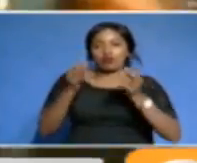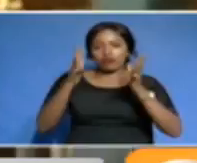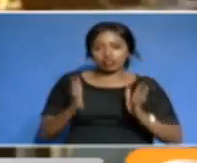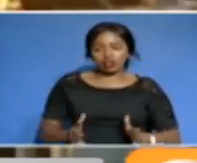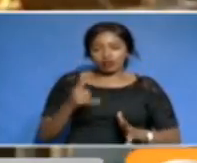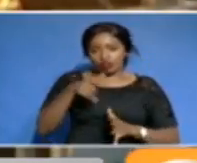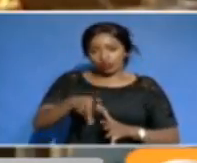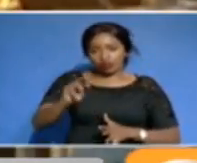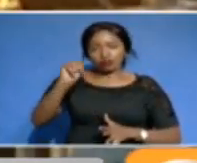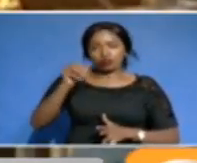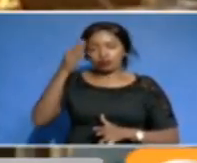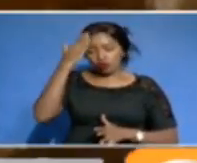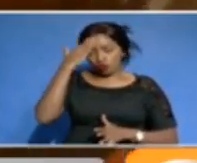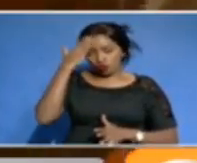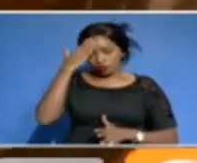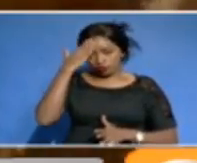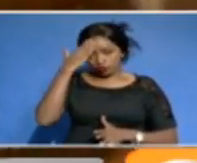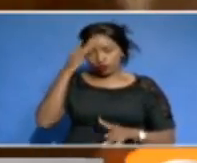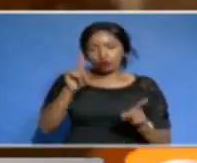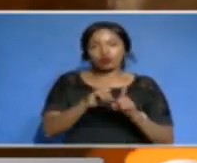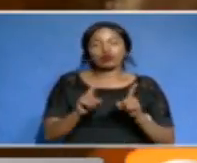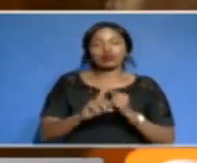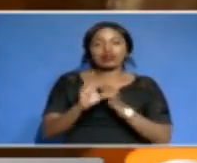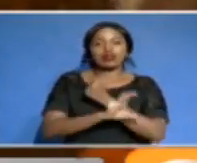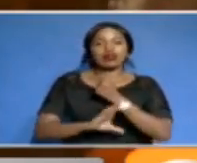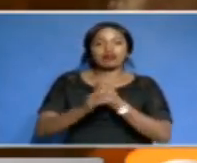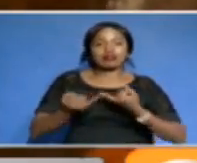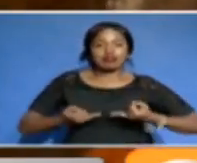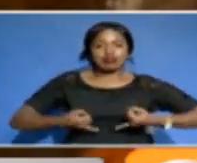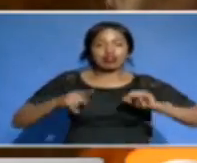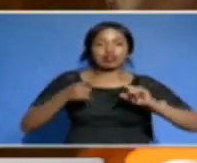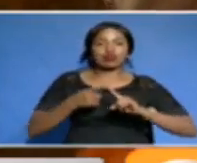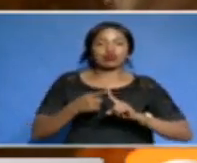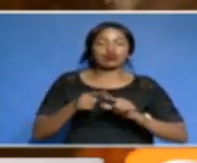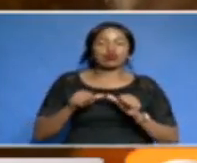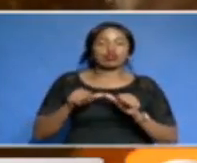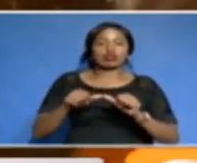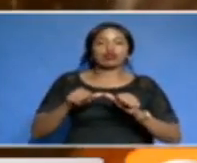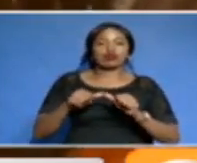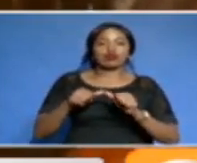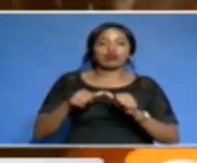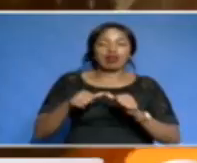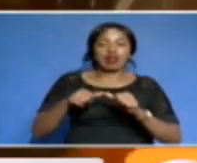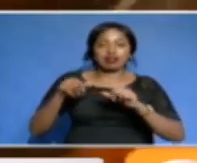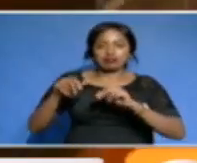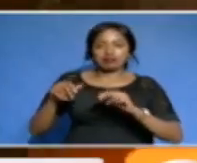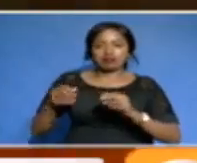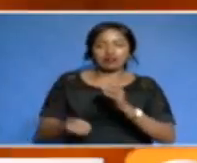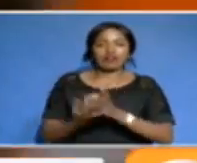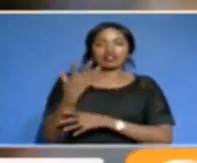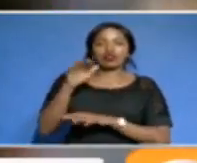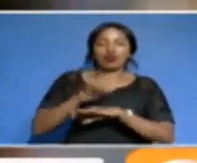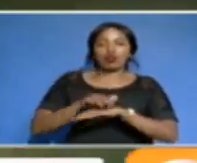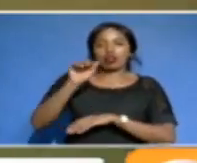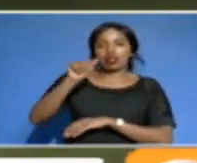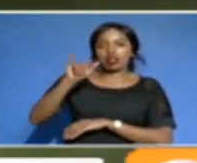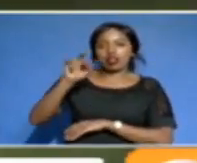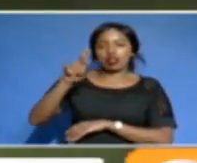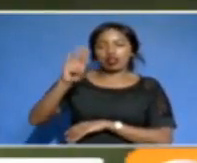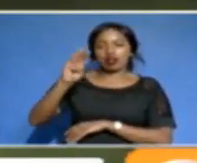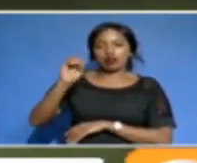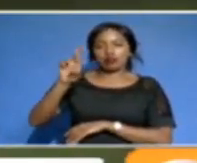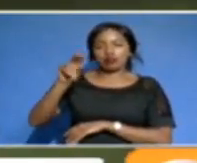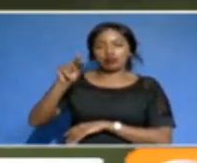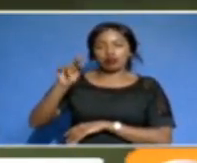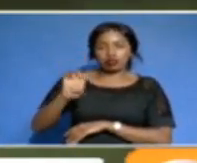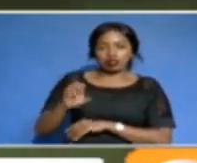recognized. The government is about to embark on a countrywide airborne geophysical survey, which will enable the mining ministry to have data on all the minerals,